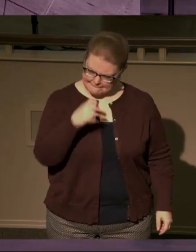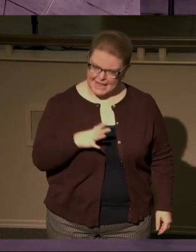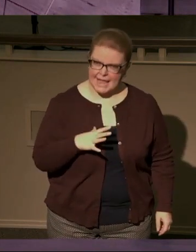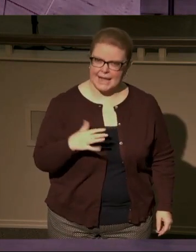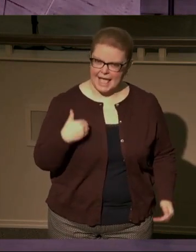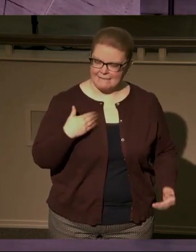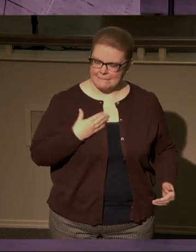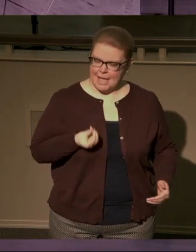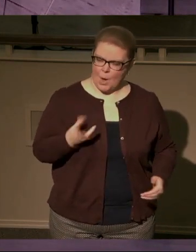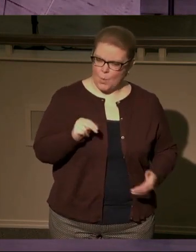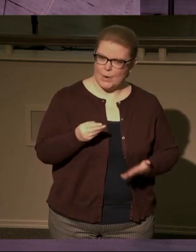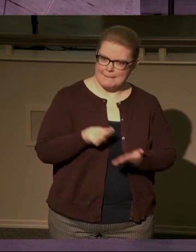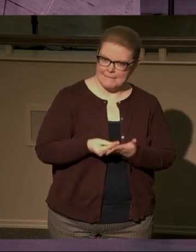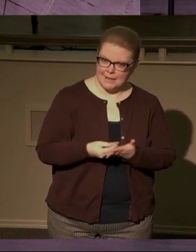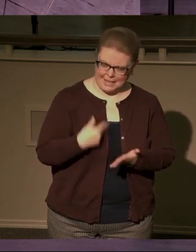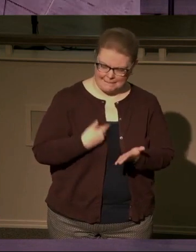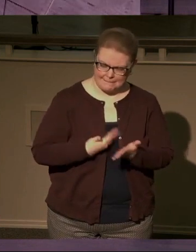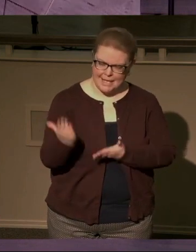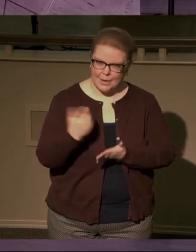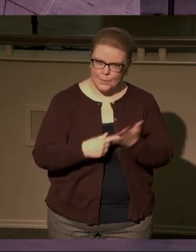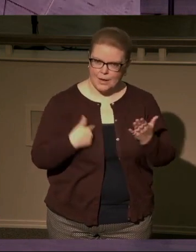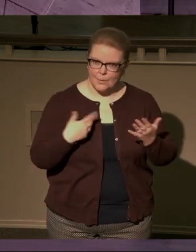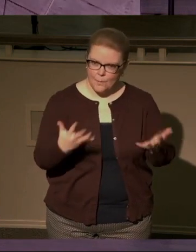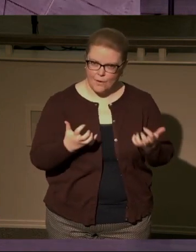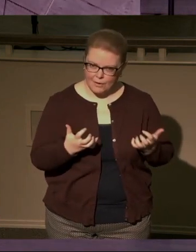can buy what I want.